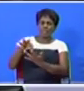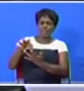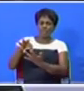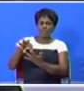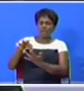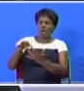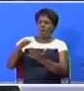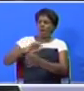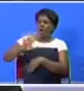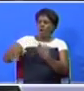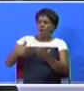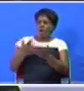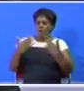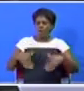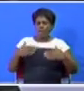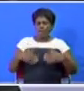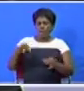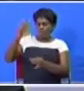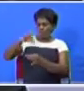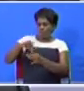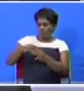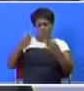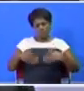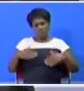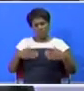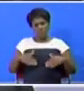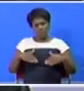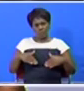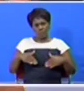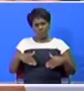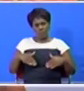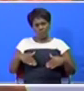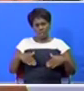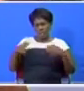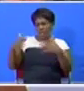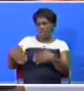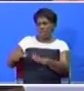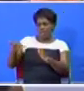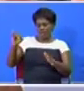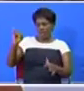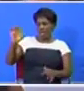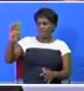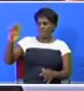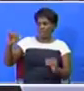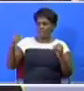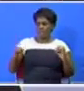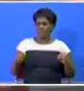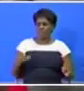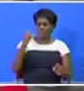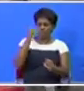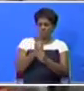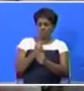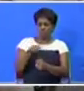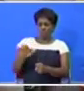watu wote pamoja na wapiga kura wajiondolee kabisa na waache IEBC watekeleze kazi yao.